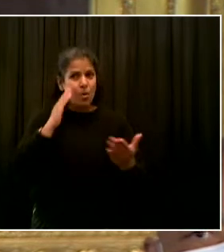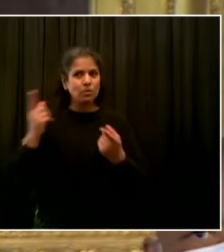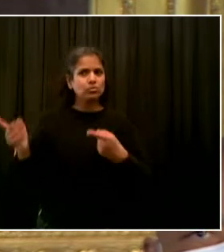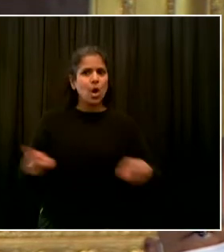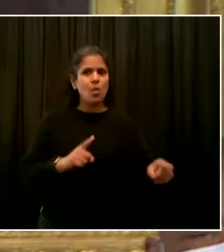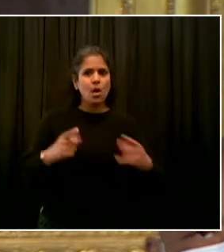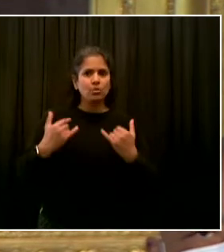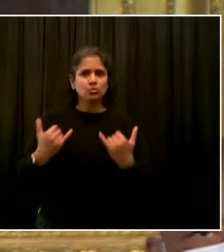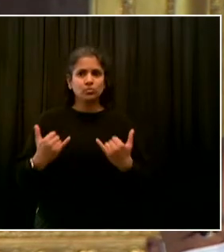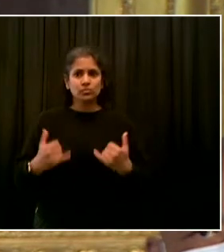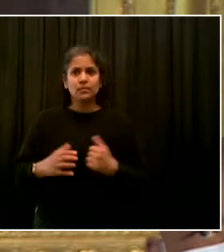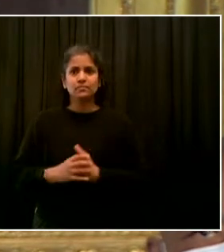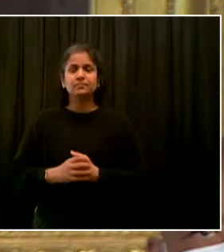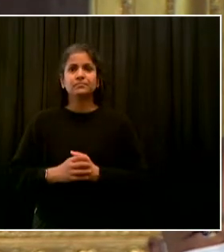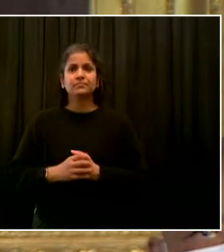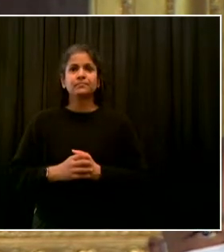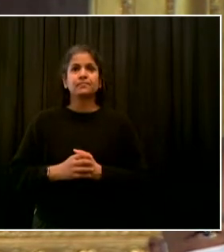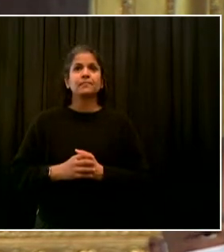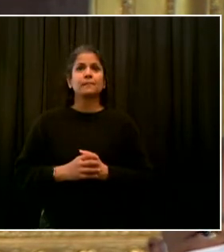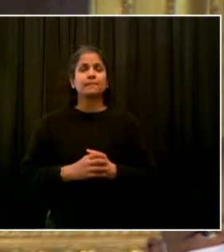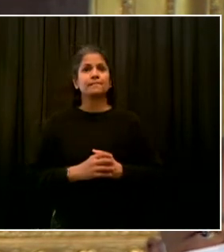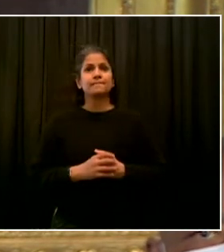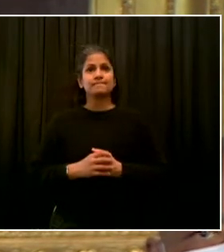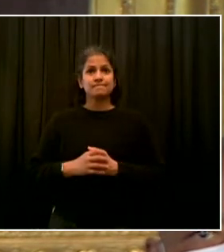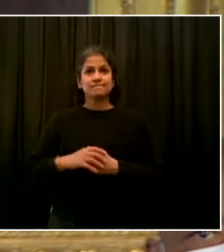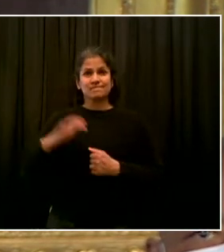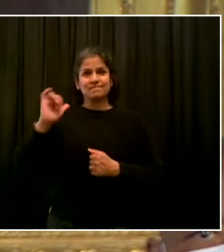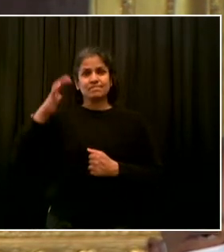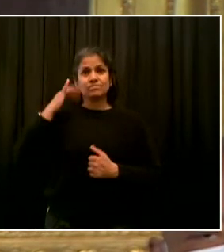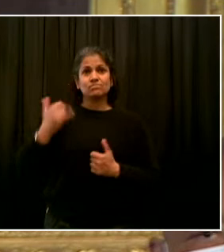waves. That's why we're recommending